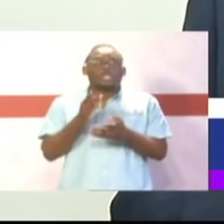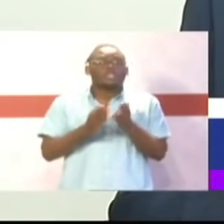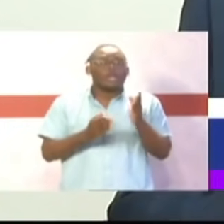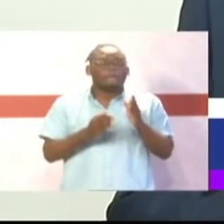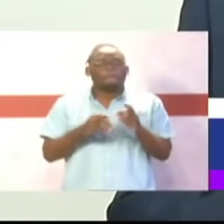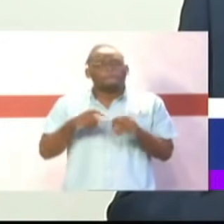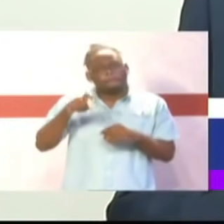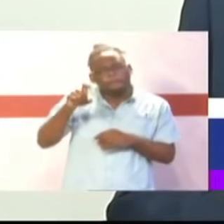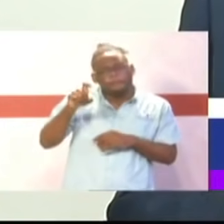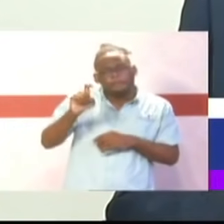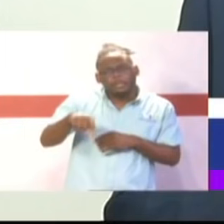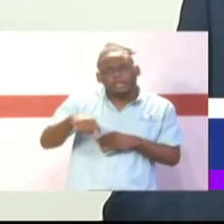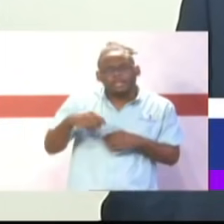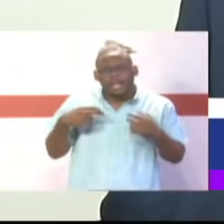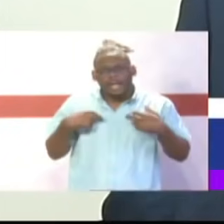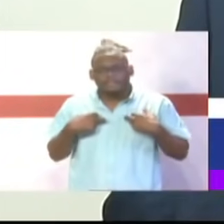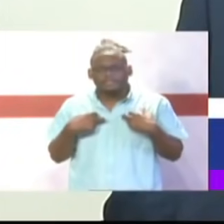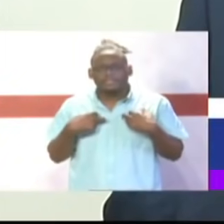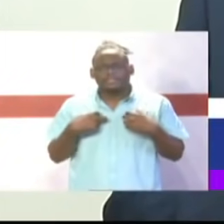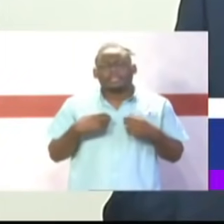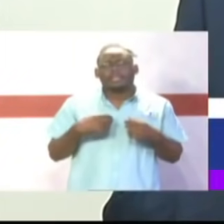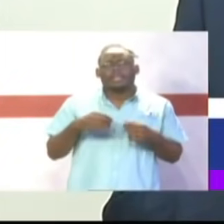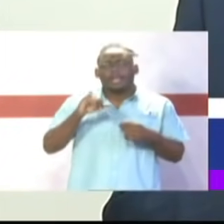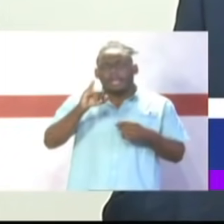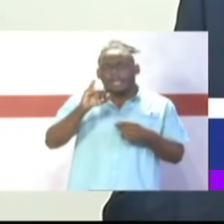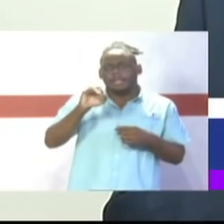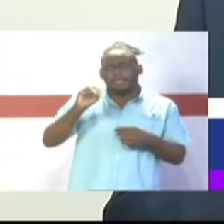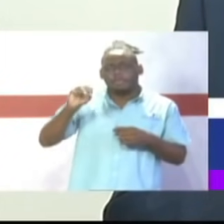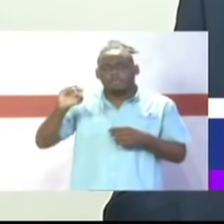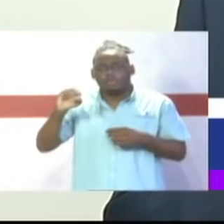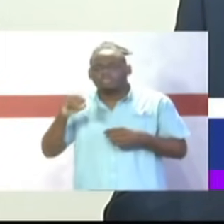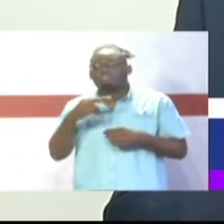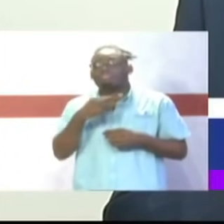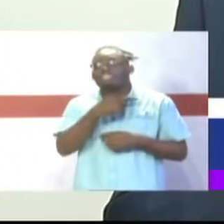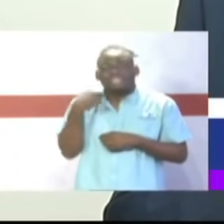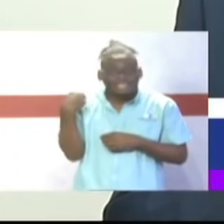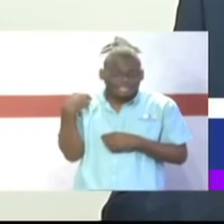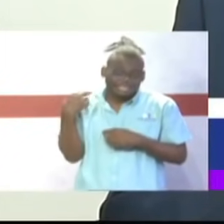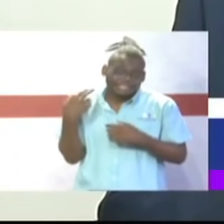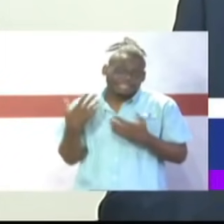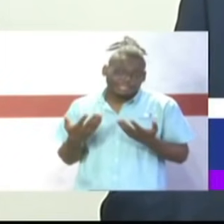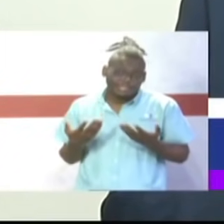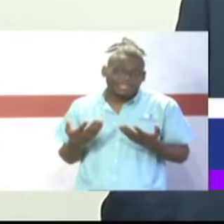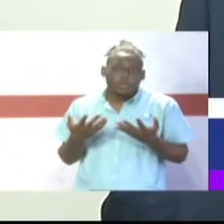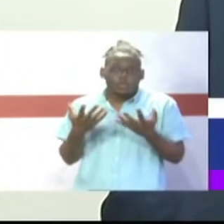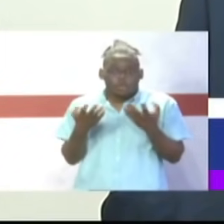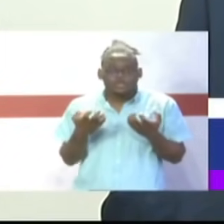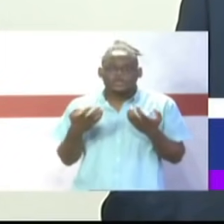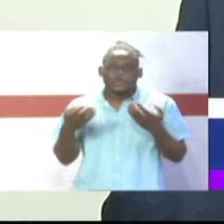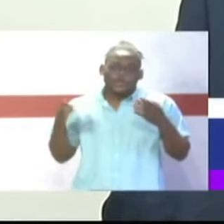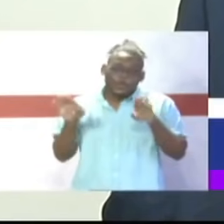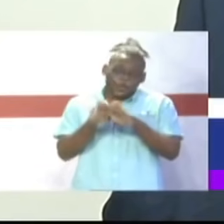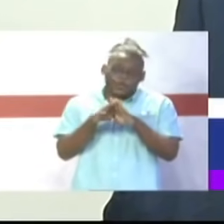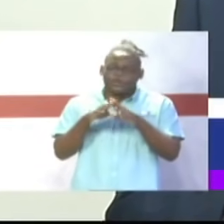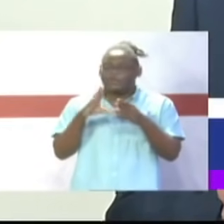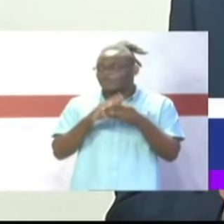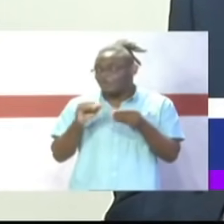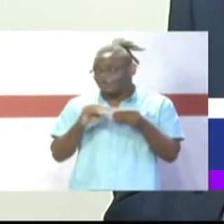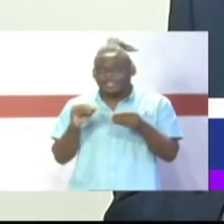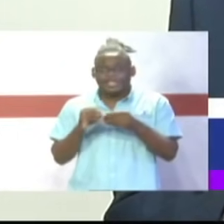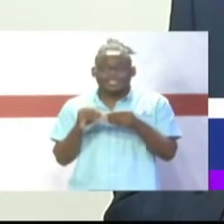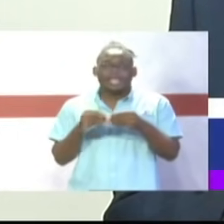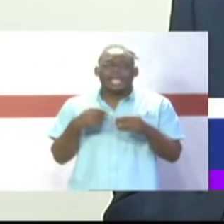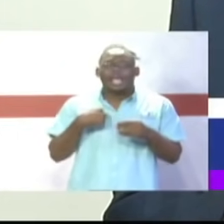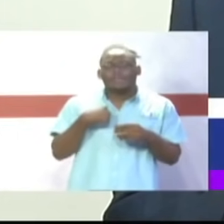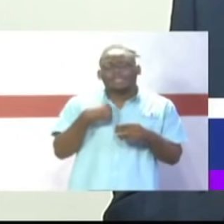severely immunocompromised. So I just want to close by saying this morning that we are in a good position